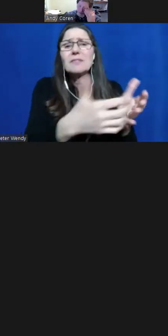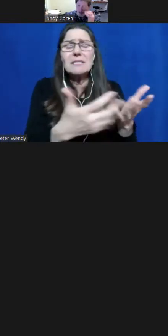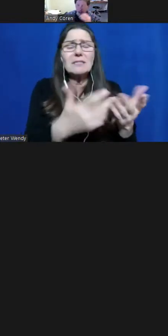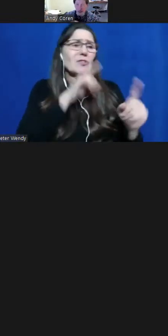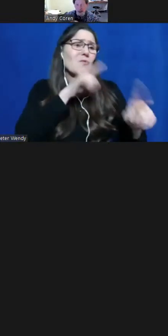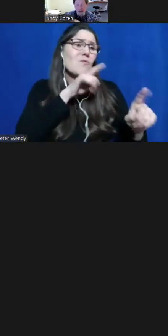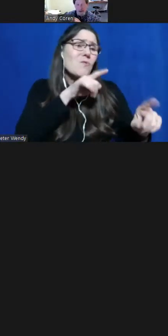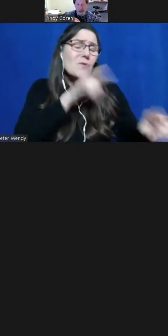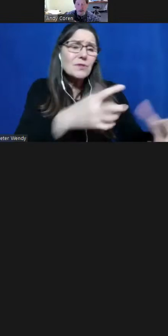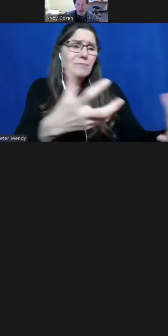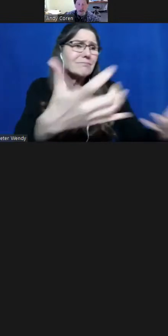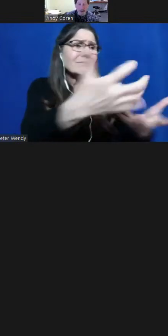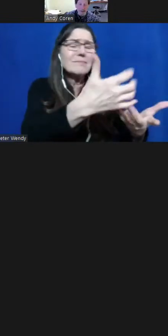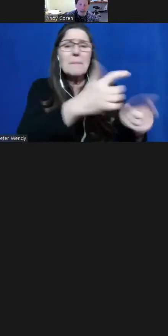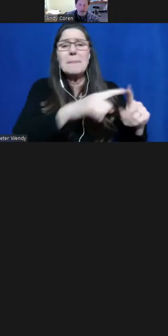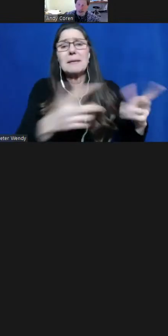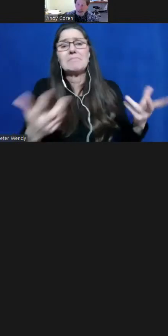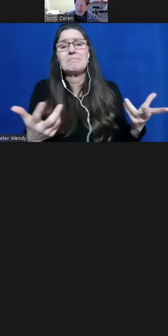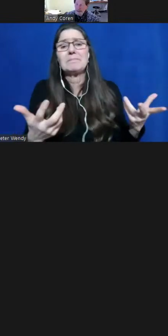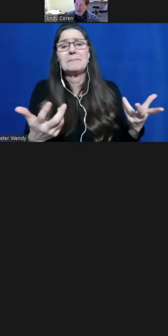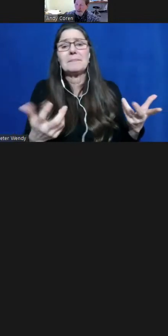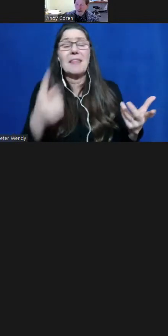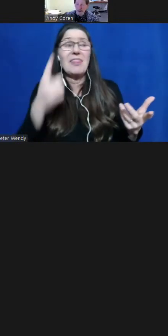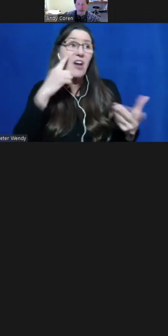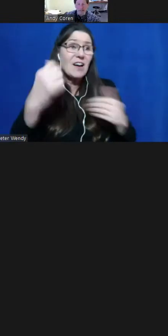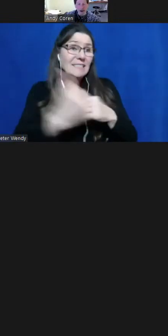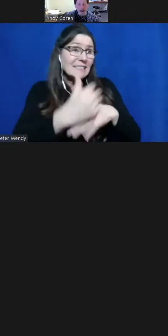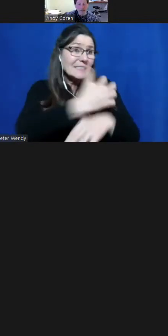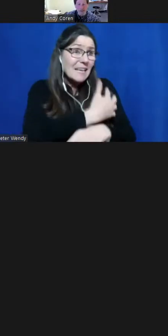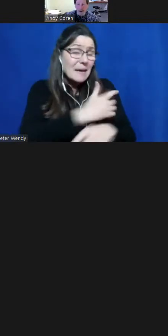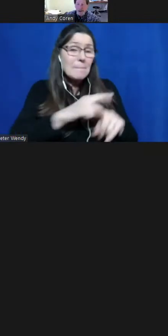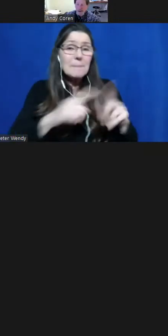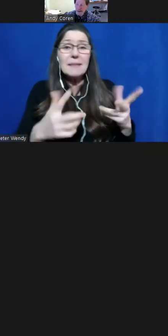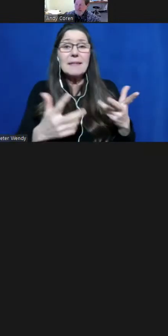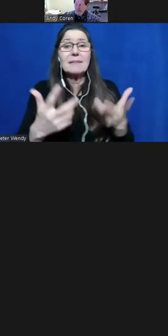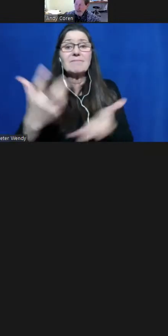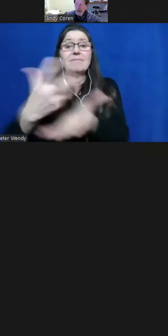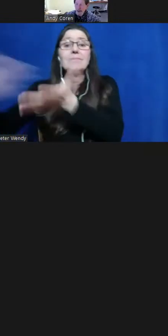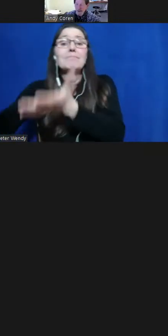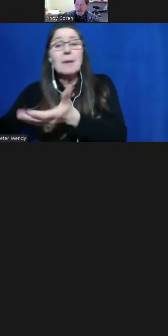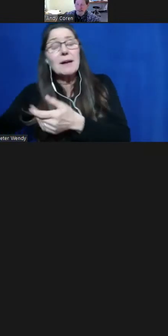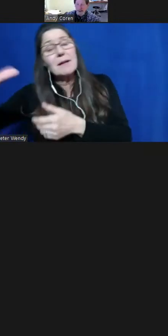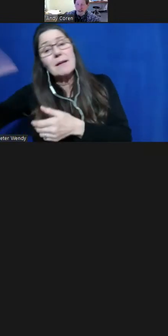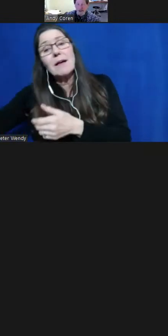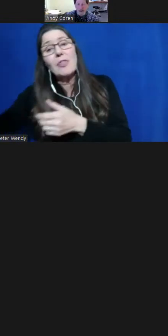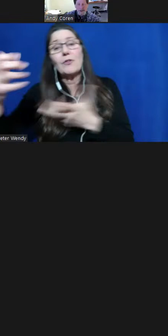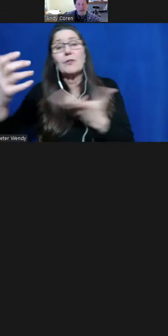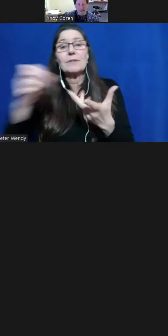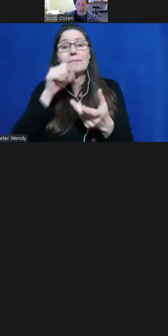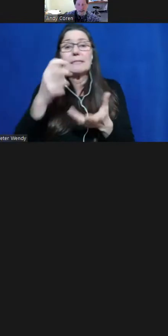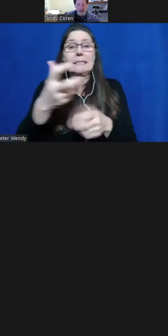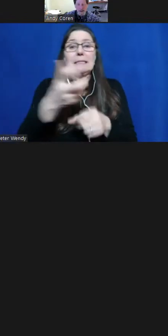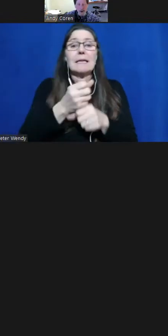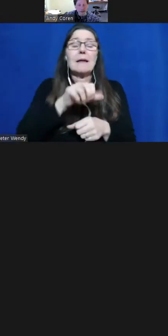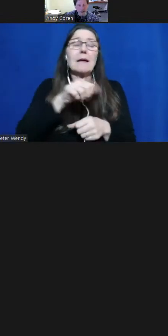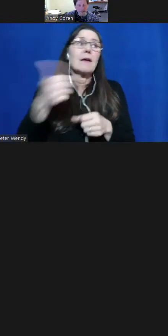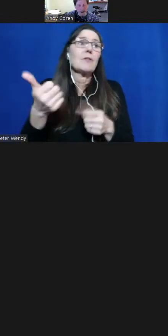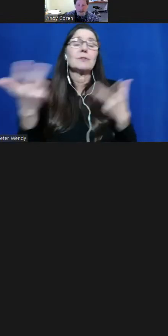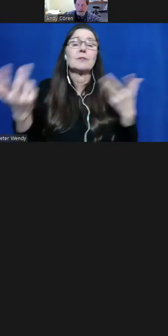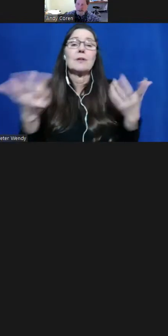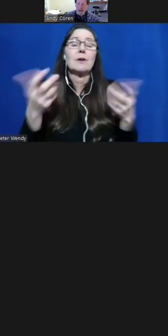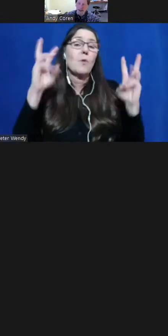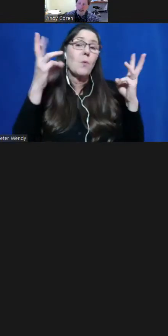informed after they thought they were going to be on the way in that they were bought out from under them. Others have been interrupted by